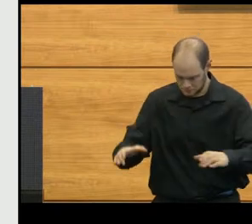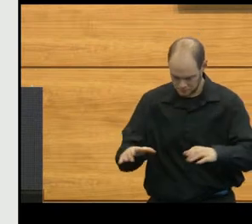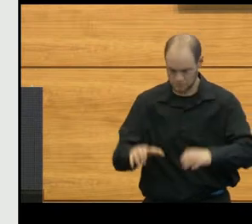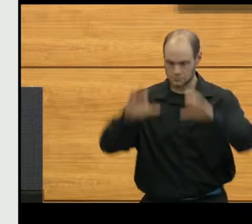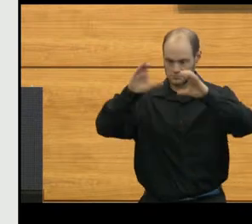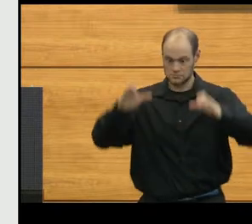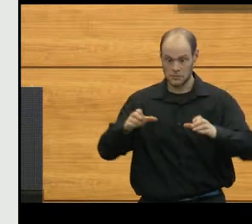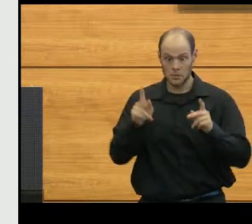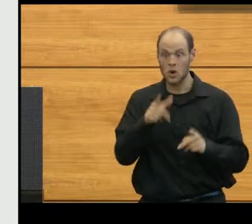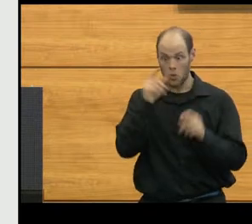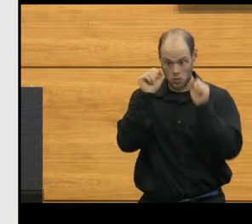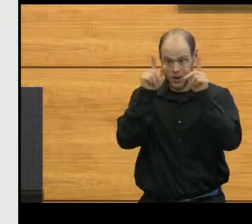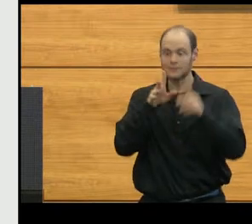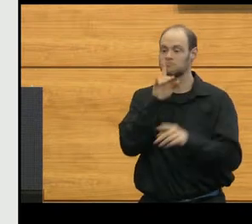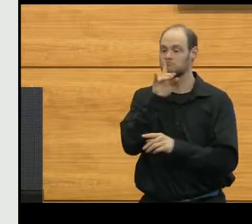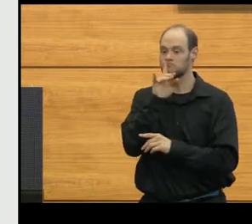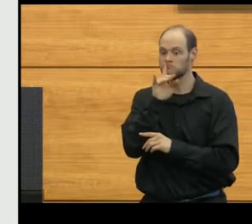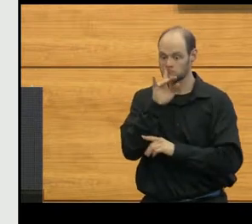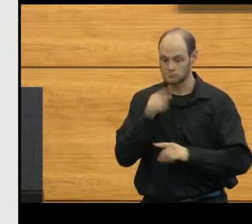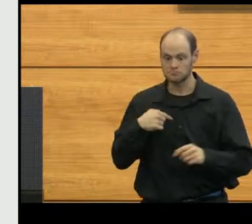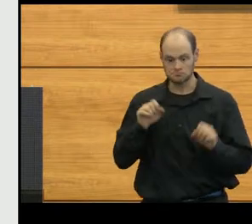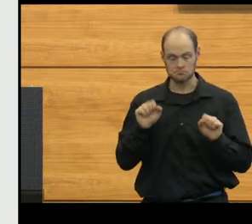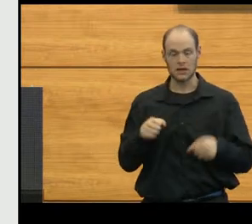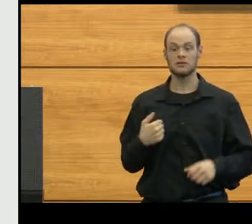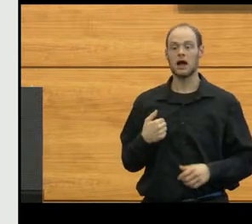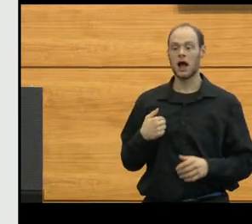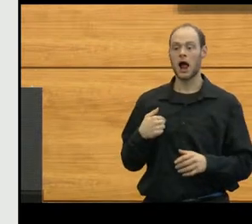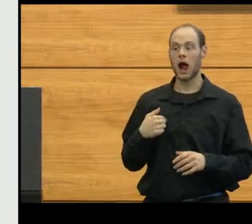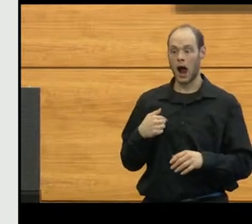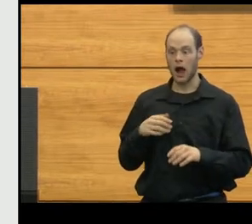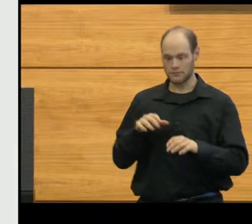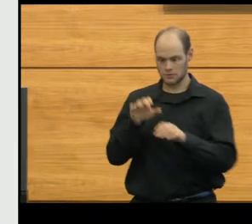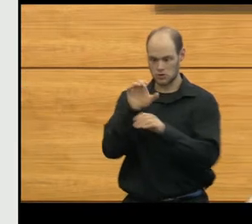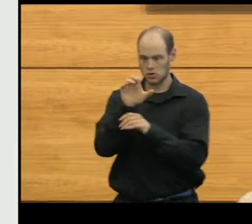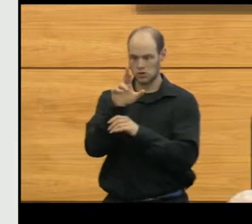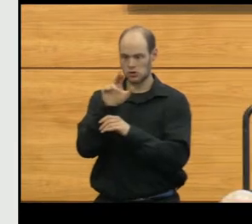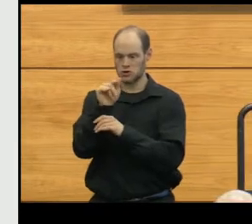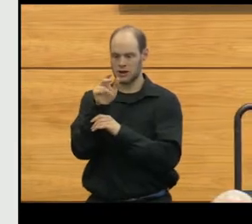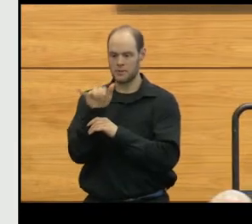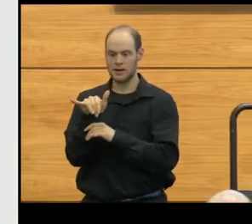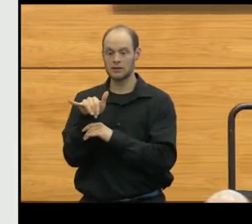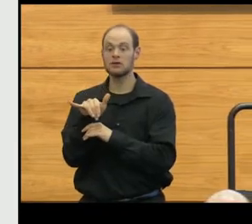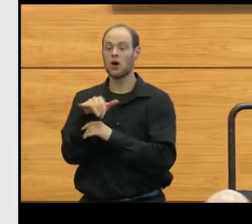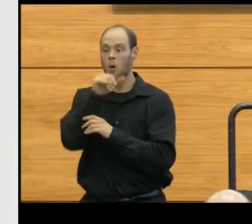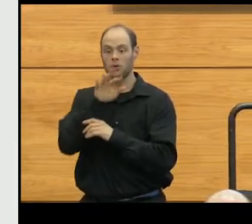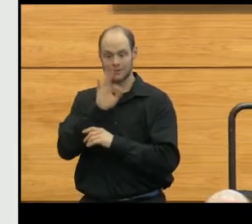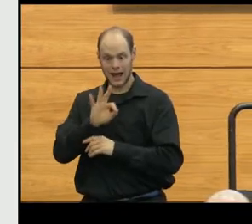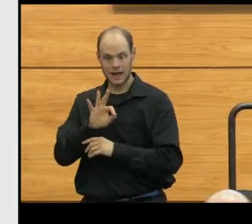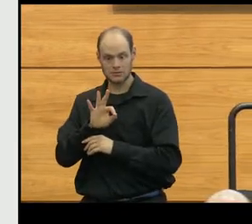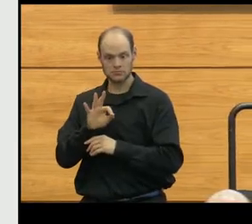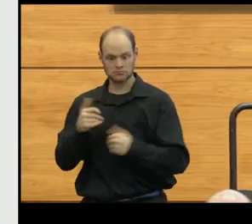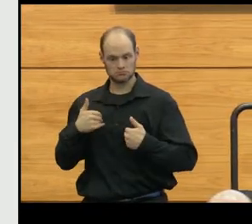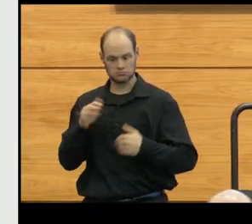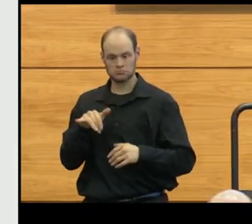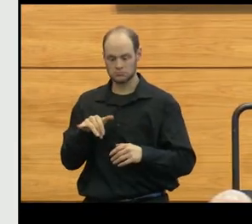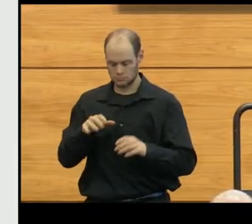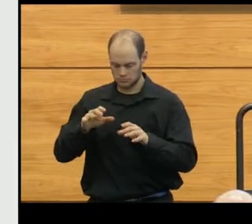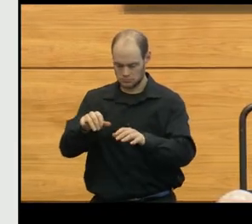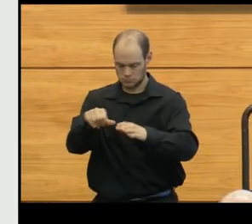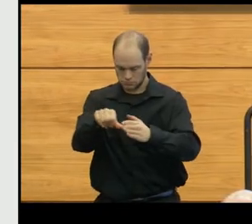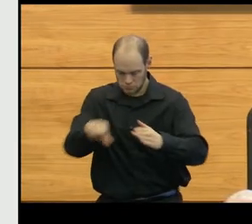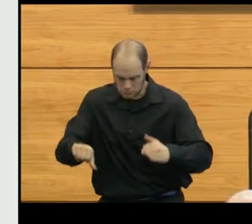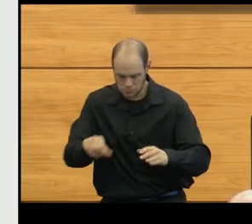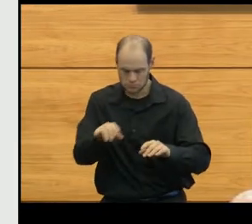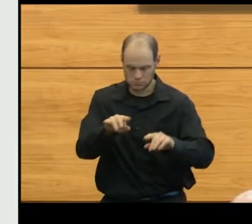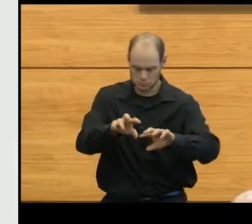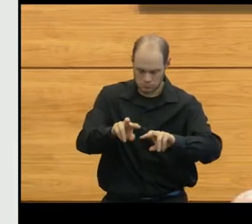that's actually awake and talking to us. I've done awake craniotomies in patients as young as 9 years of age. And believe it or not, they can